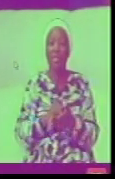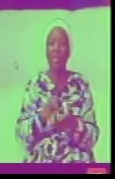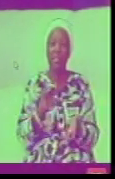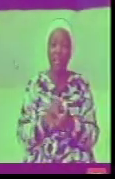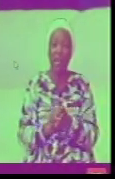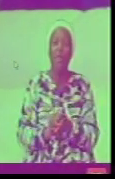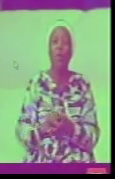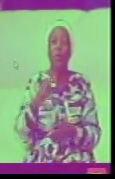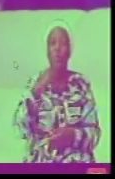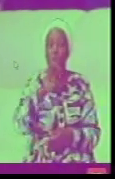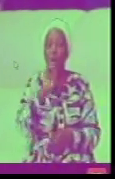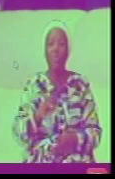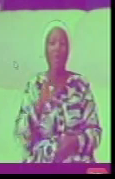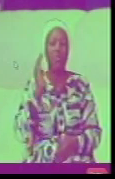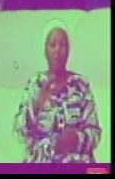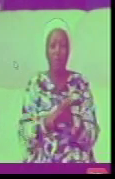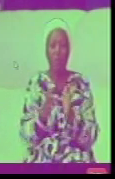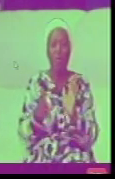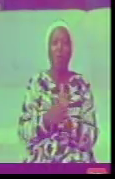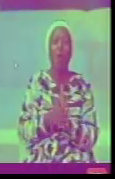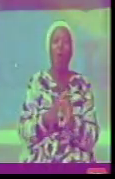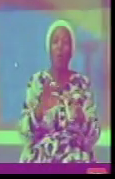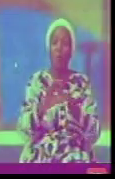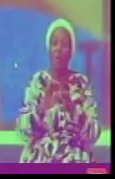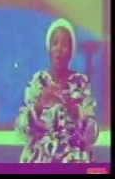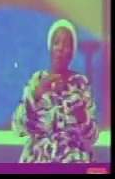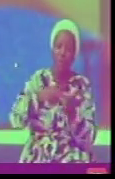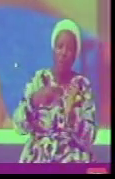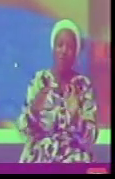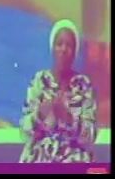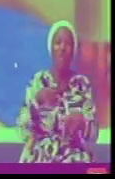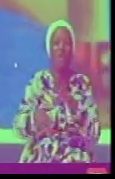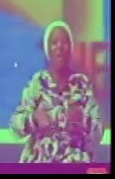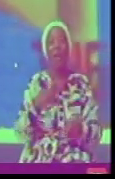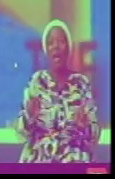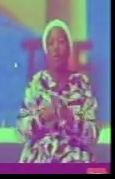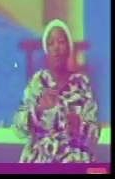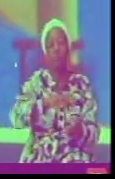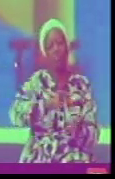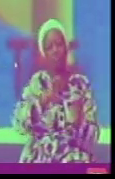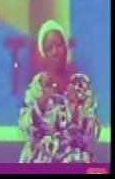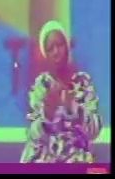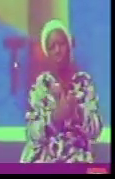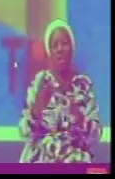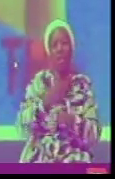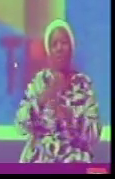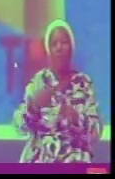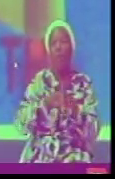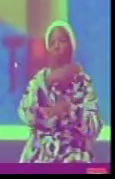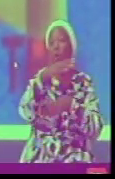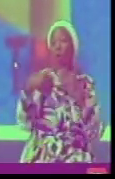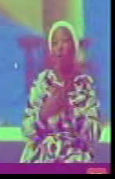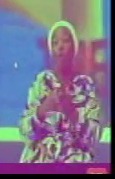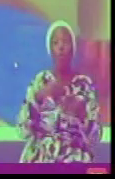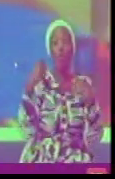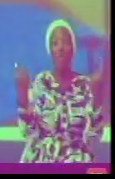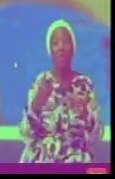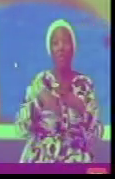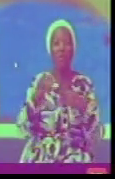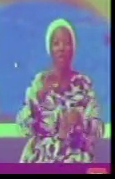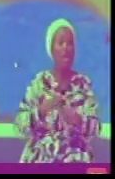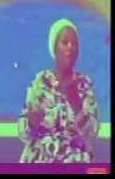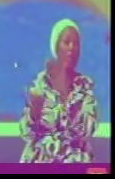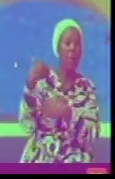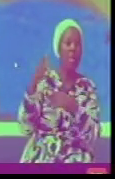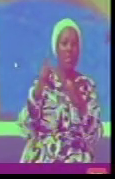to that whosoever, and that whosoever will become meaningful in your life as you turn